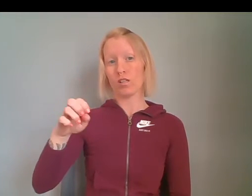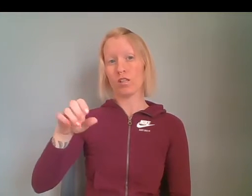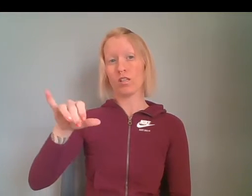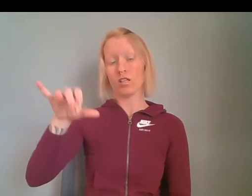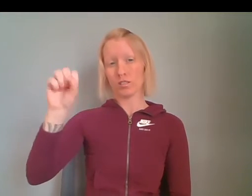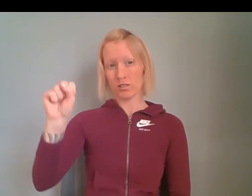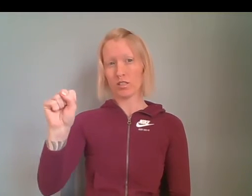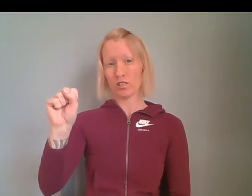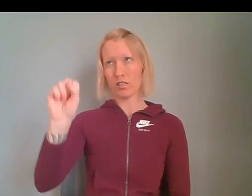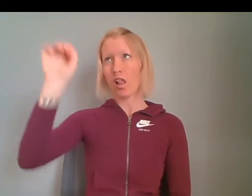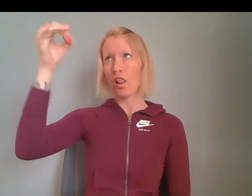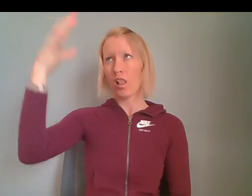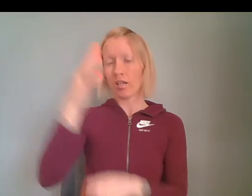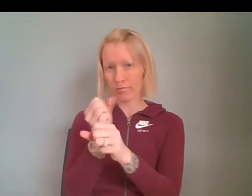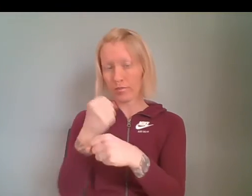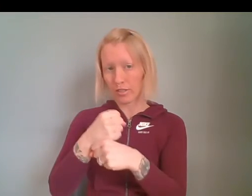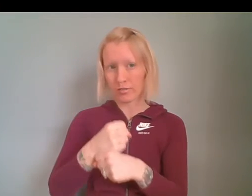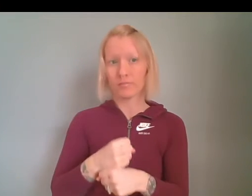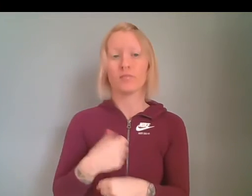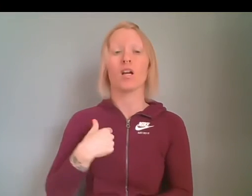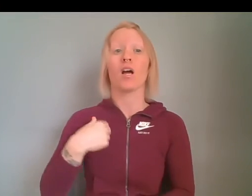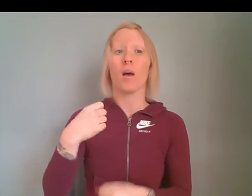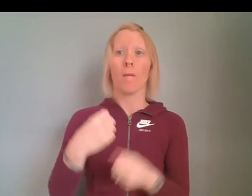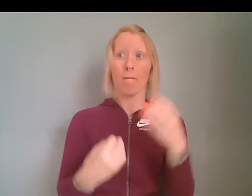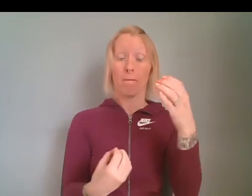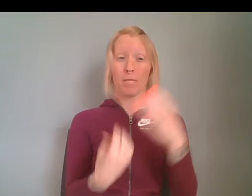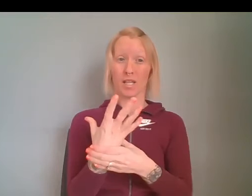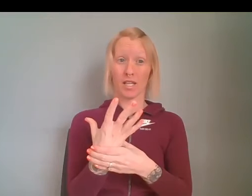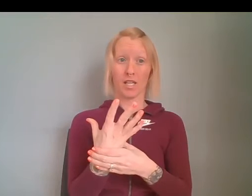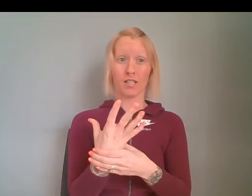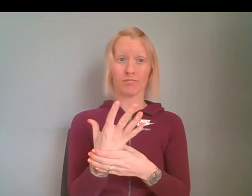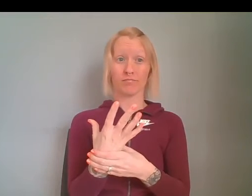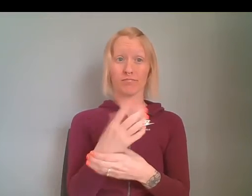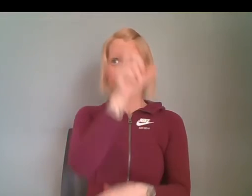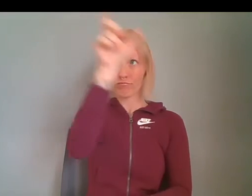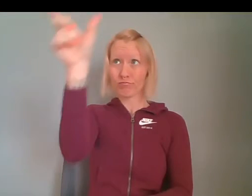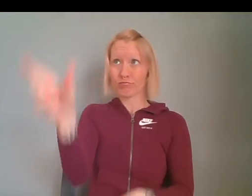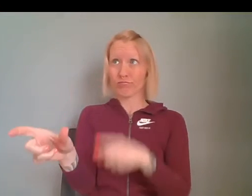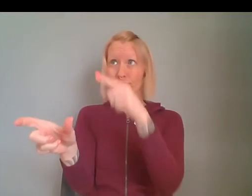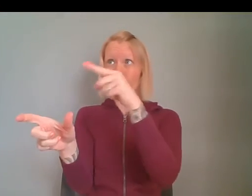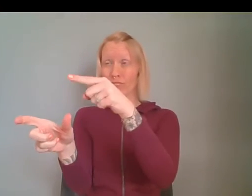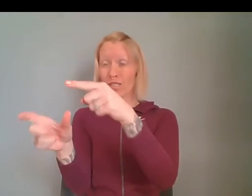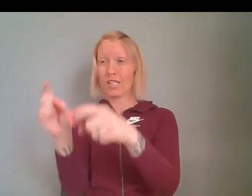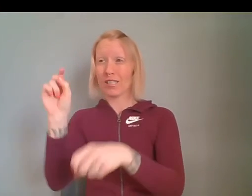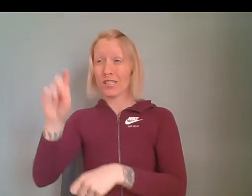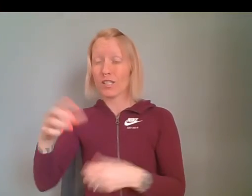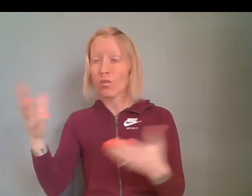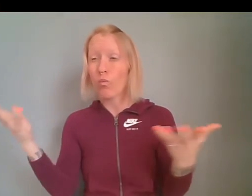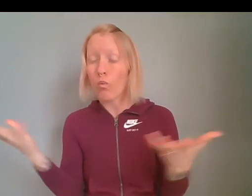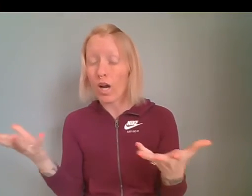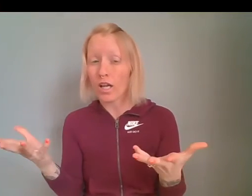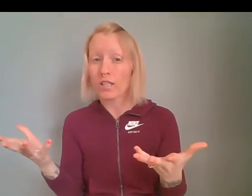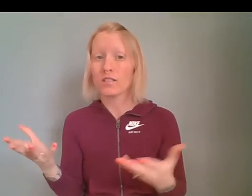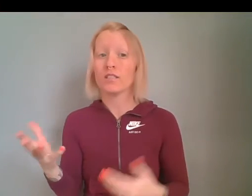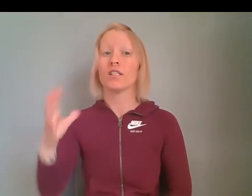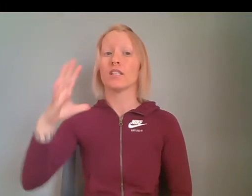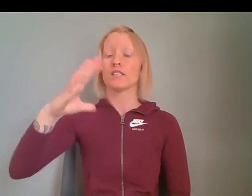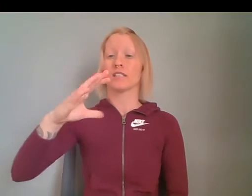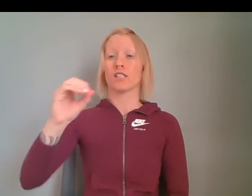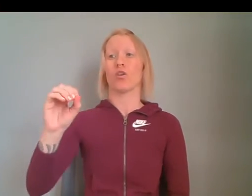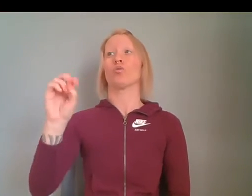Photosynthesis, a plant. A plant needs carbon dioxide, CO2. Everybody say carbon dioxide.